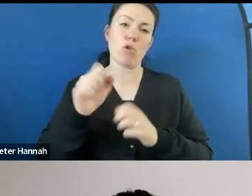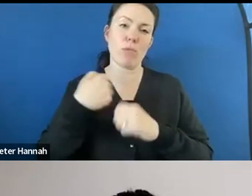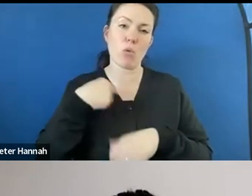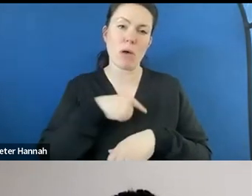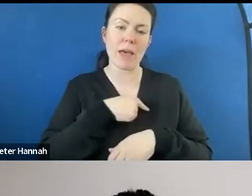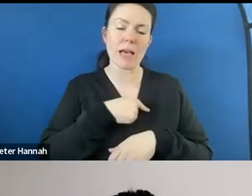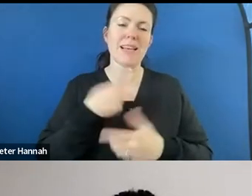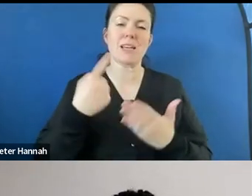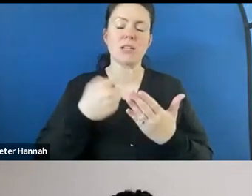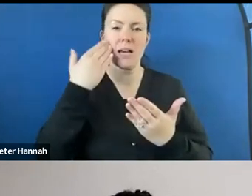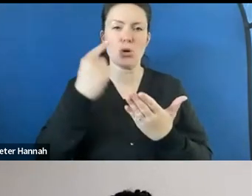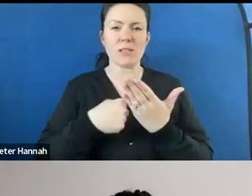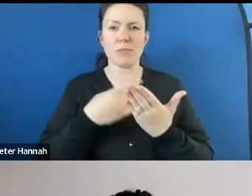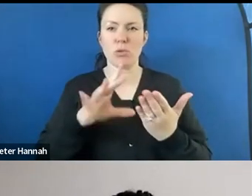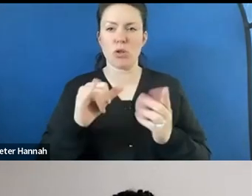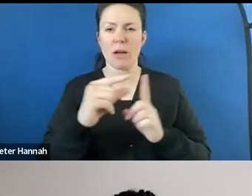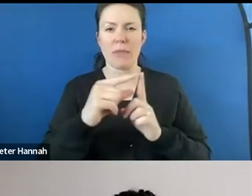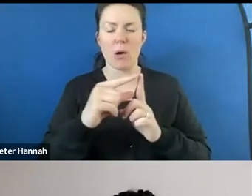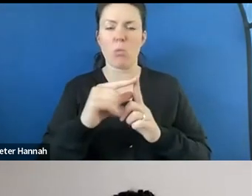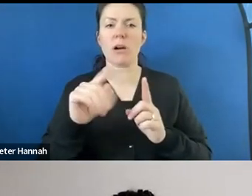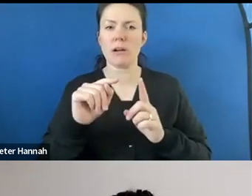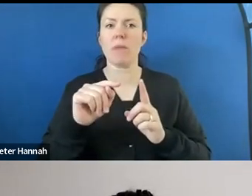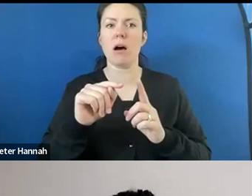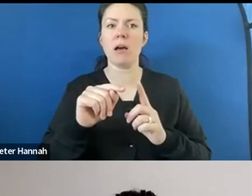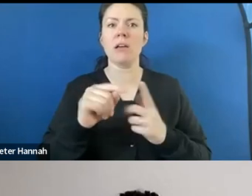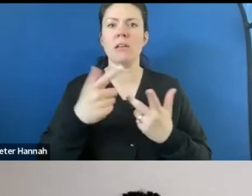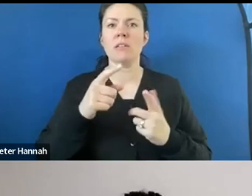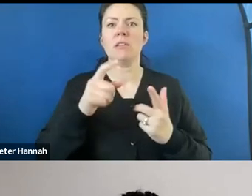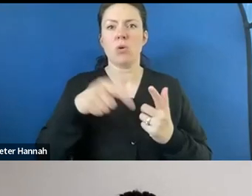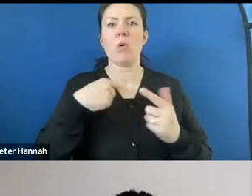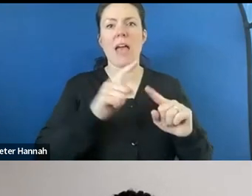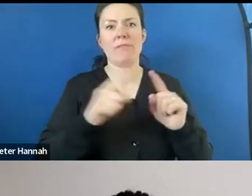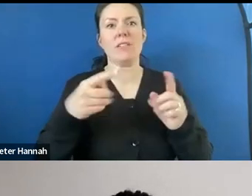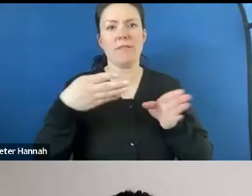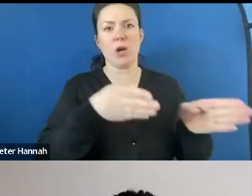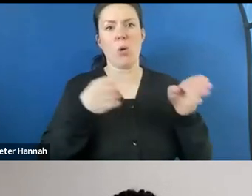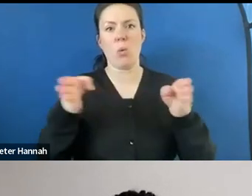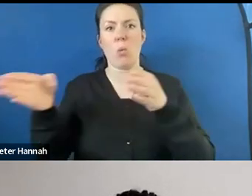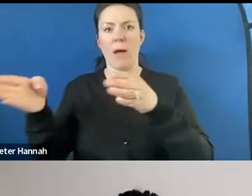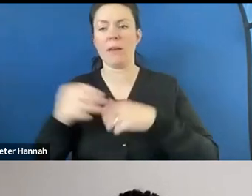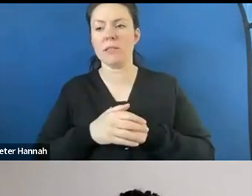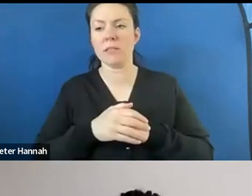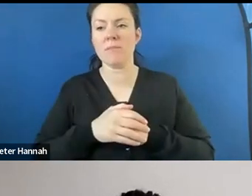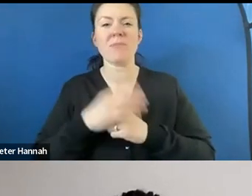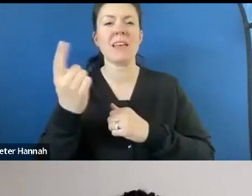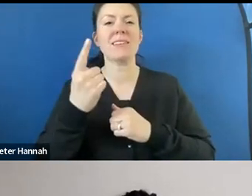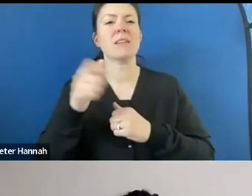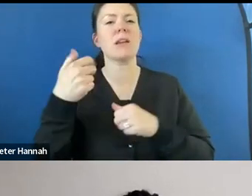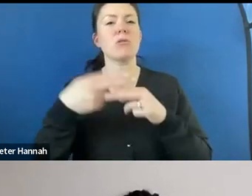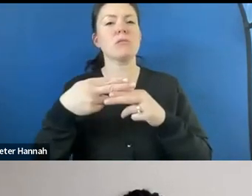you know, folks who are within systems. But I think that there are different ways. And I do know that somebody else had placed within the chat also